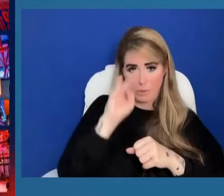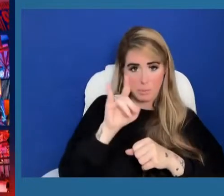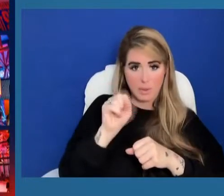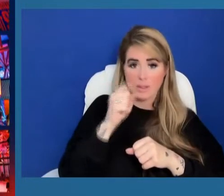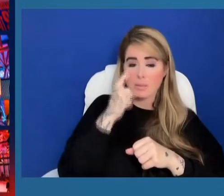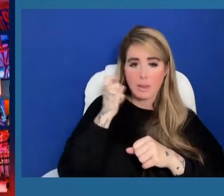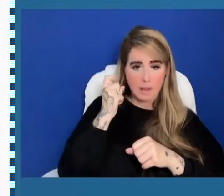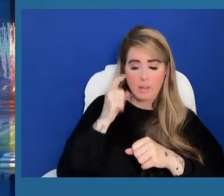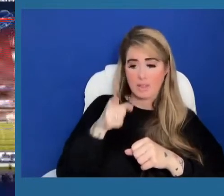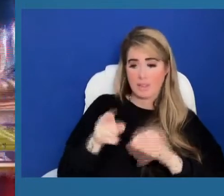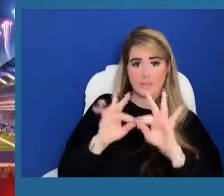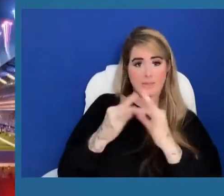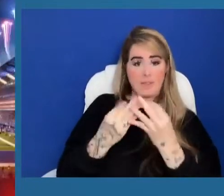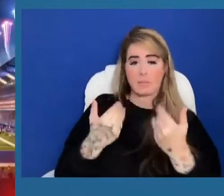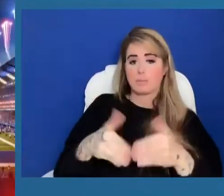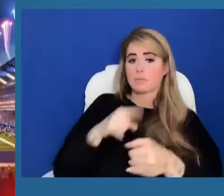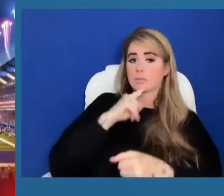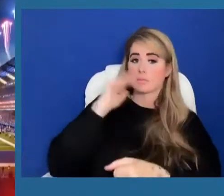this family.